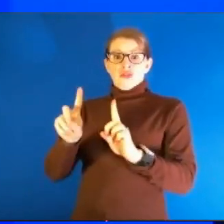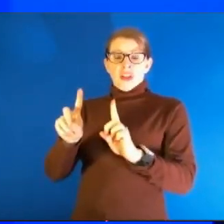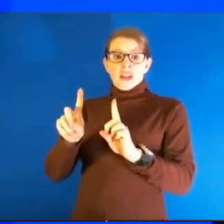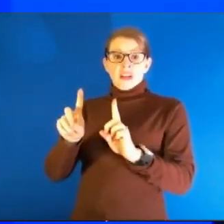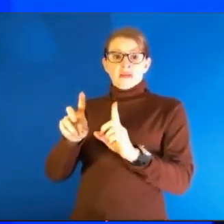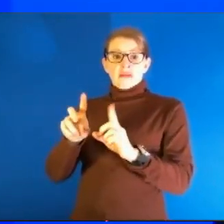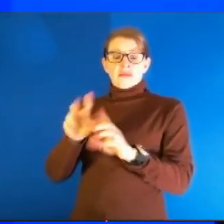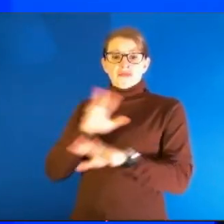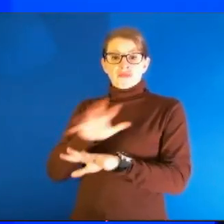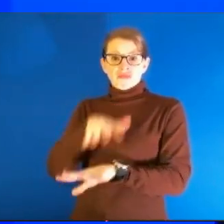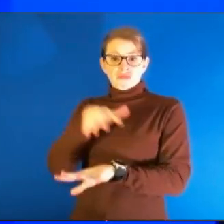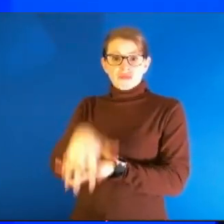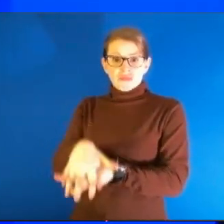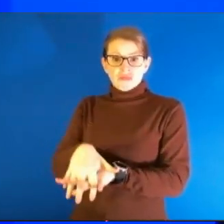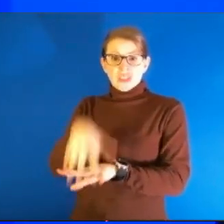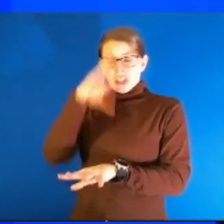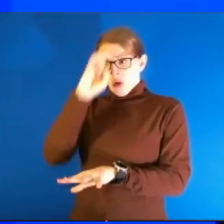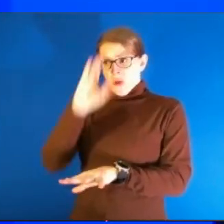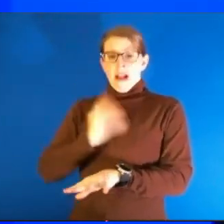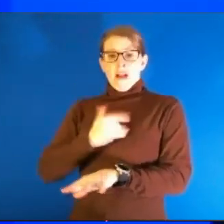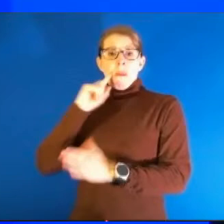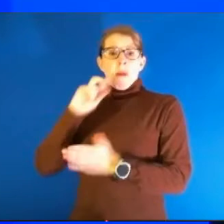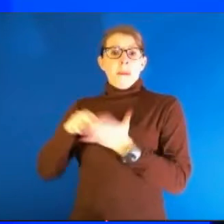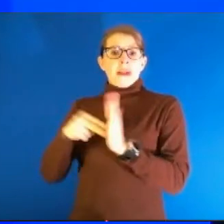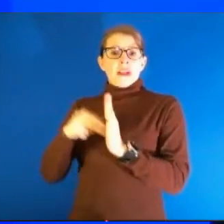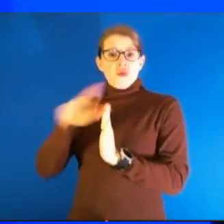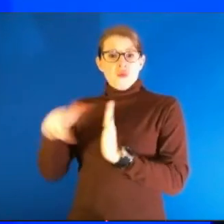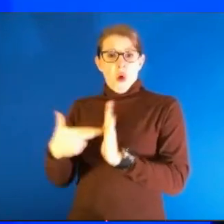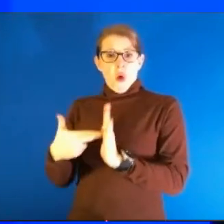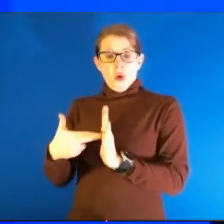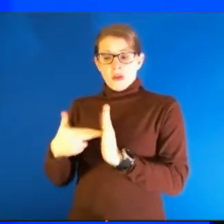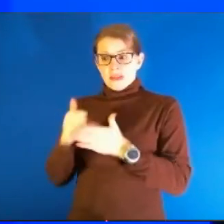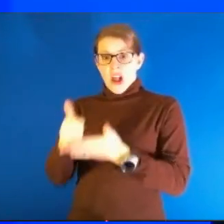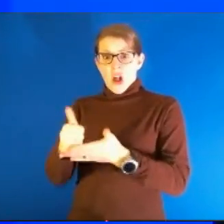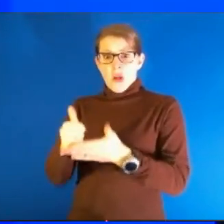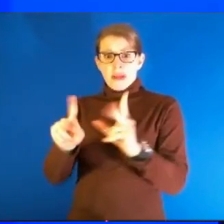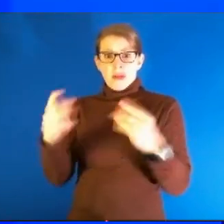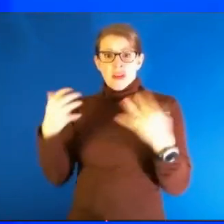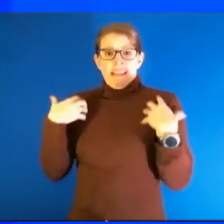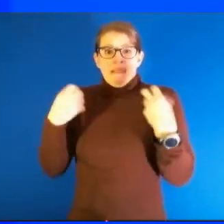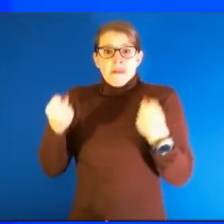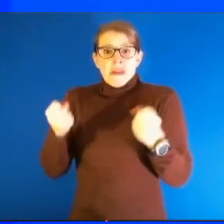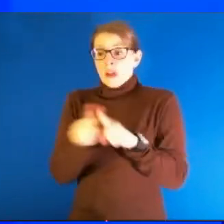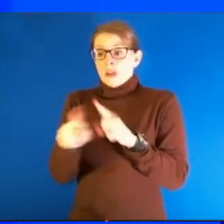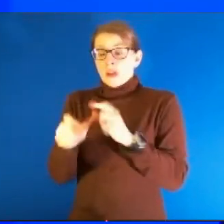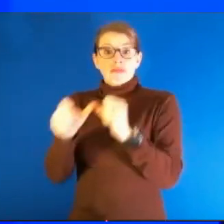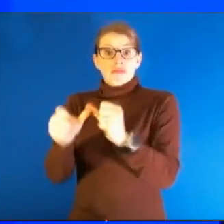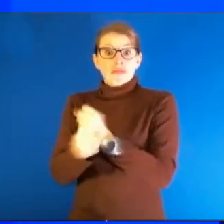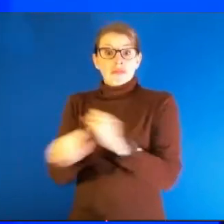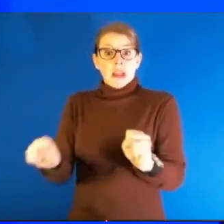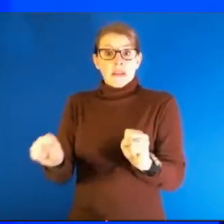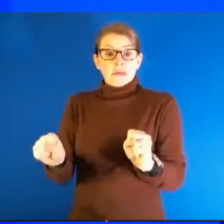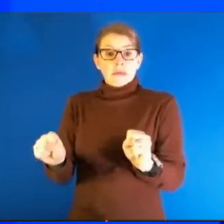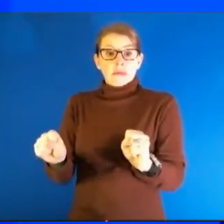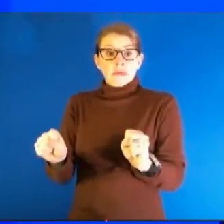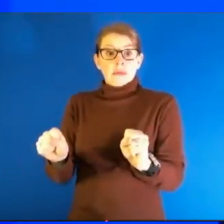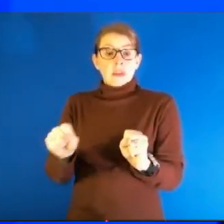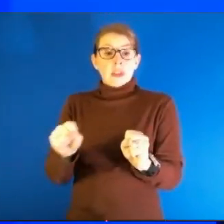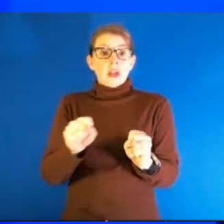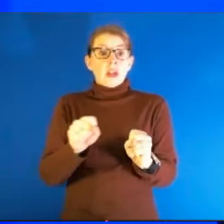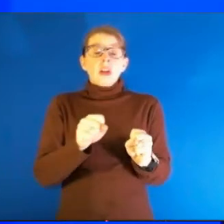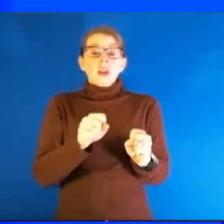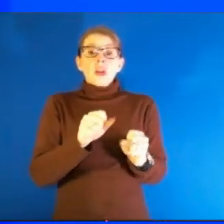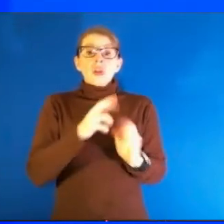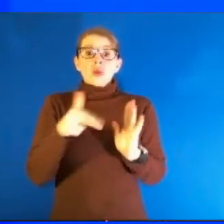our purpose and role is to heal others and keep people safe. And in particular, the role of the pharmacist is that we keep people